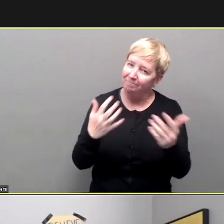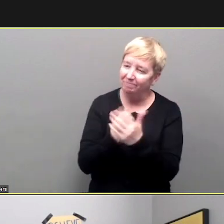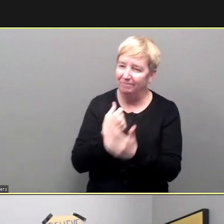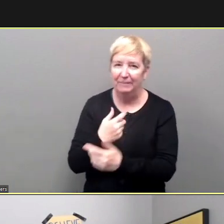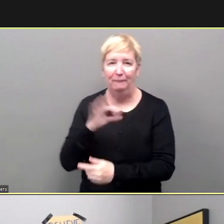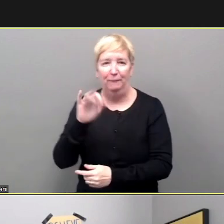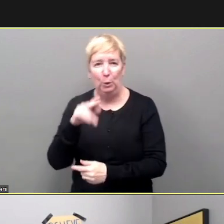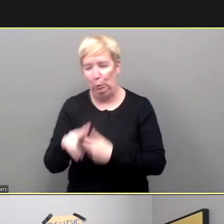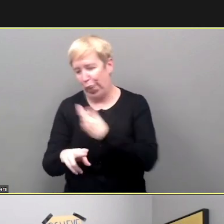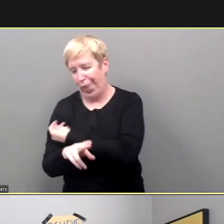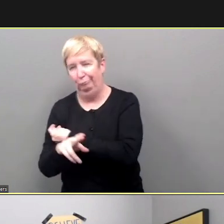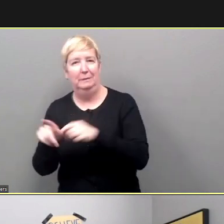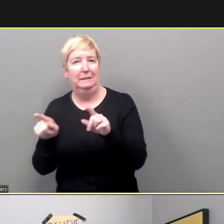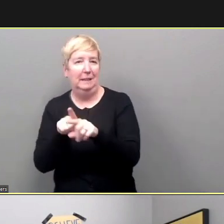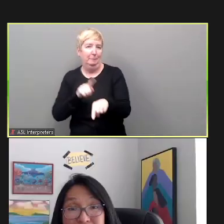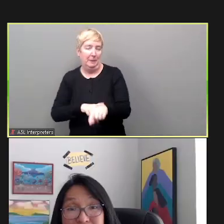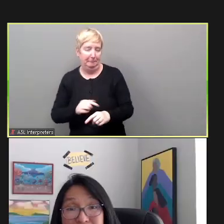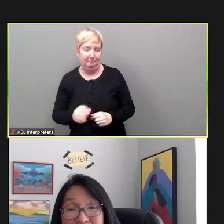slide.